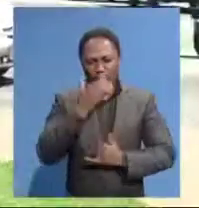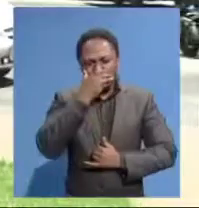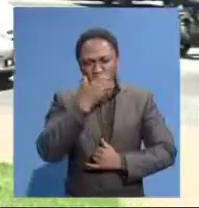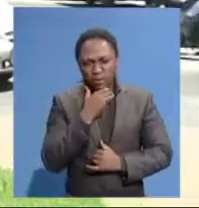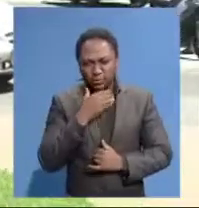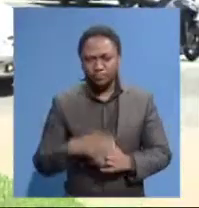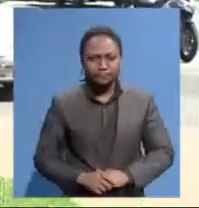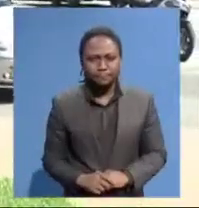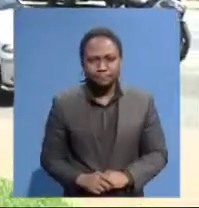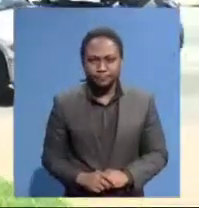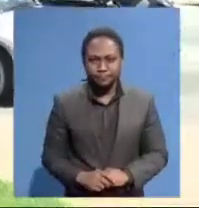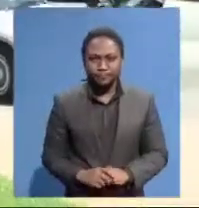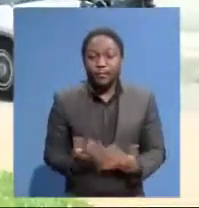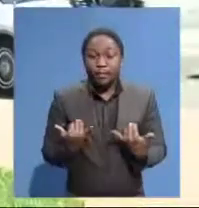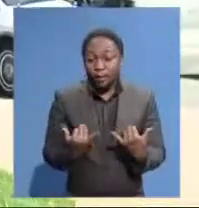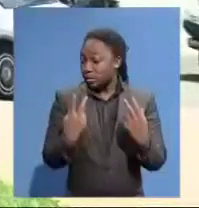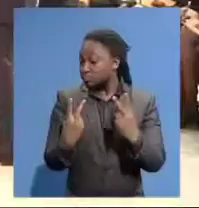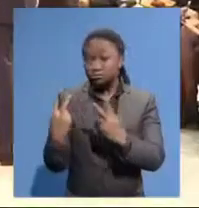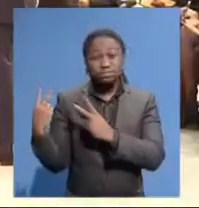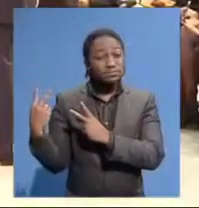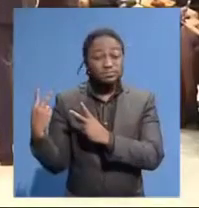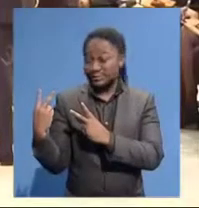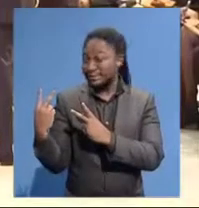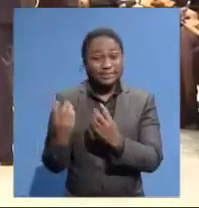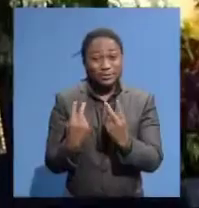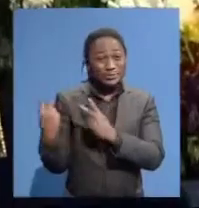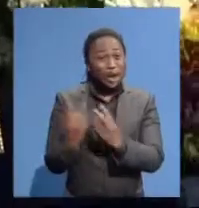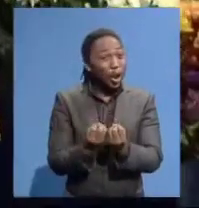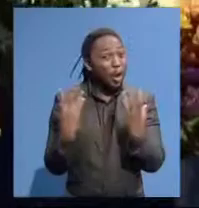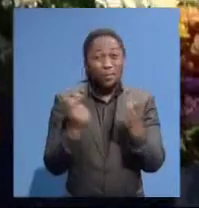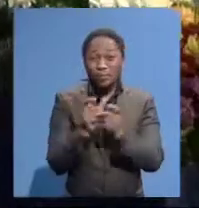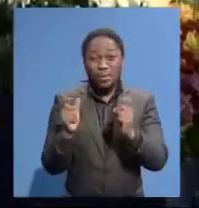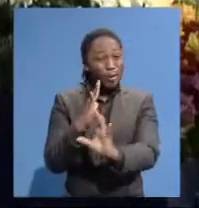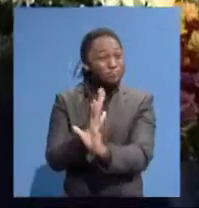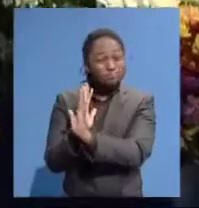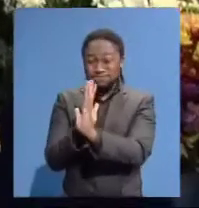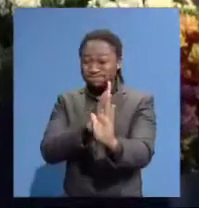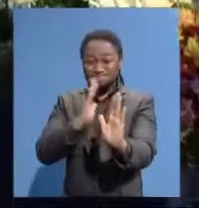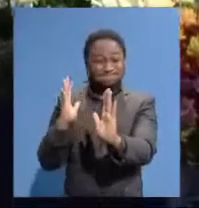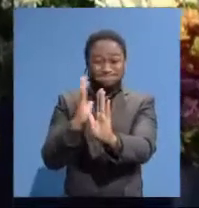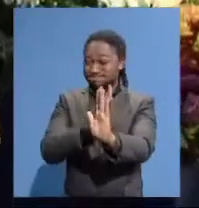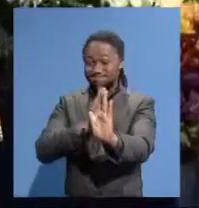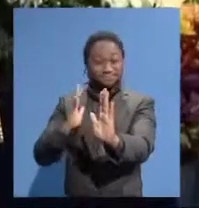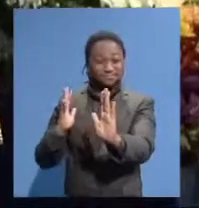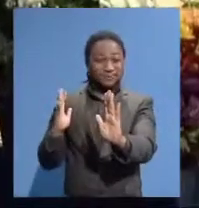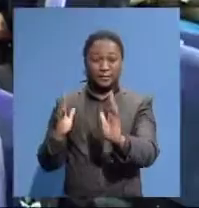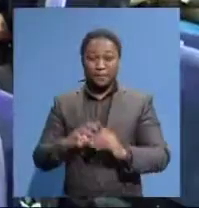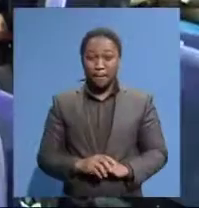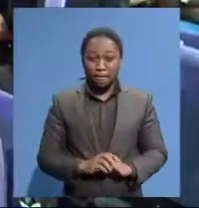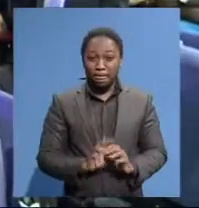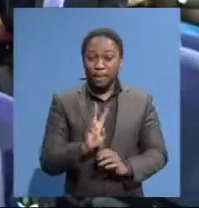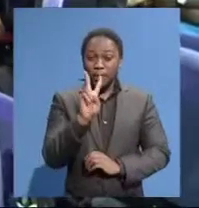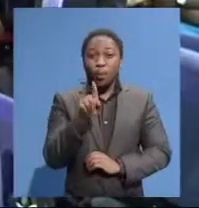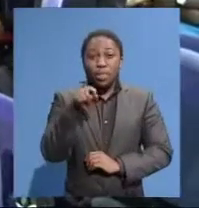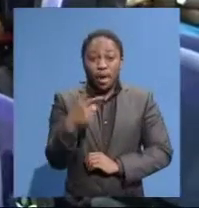And looking at these pictures and the number of people that went there, an astonishing number, with only 2,000 an